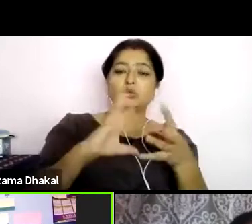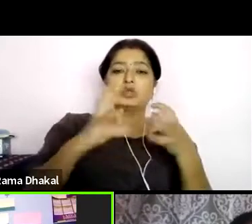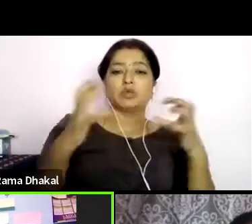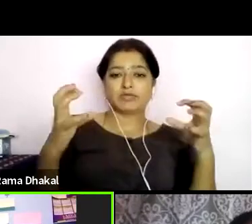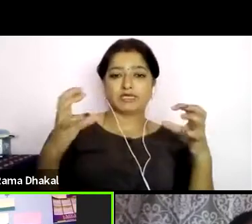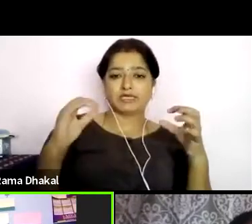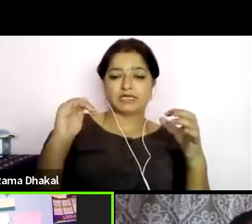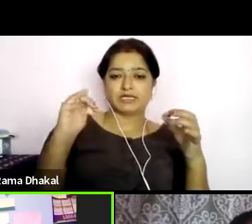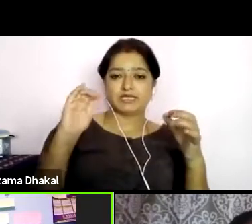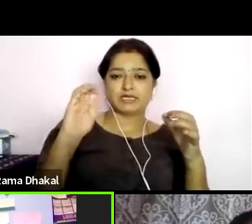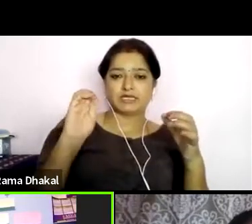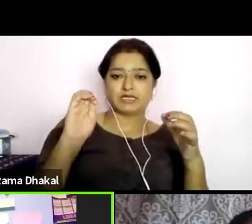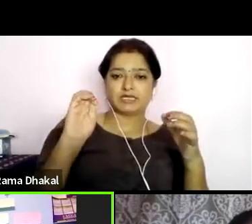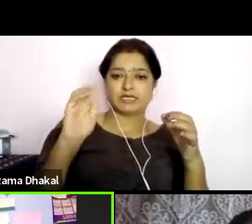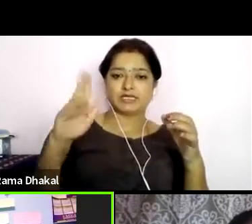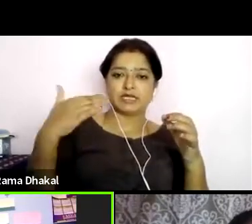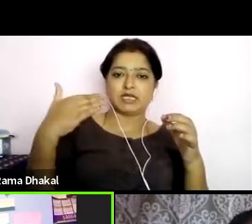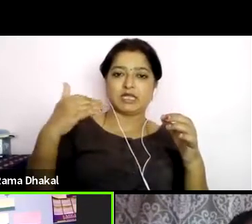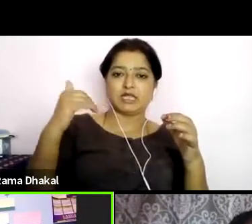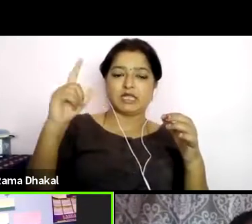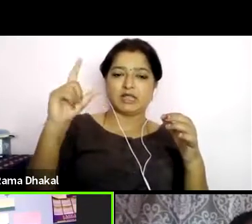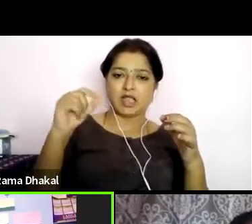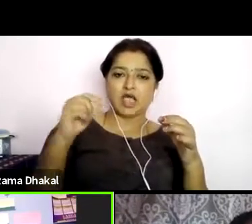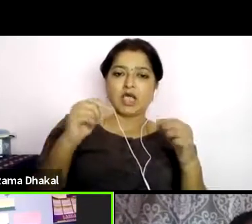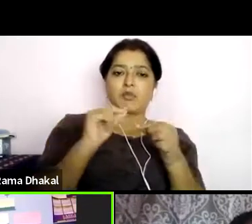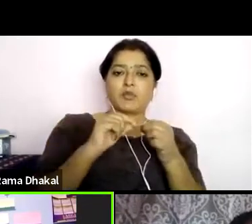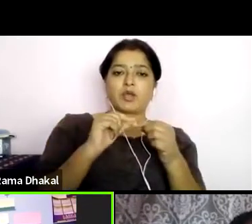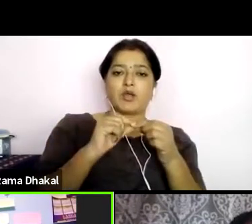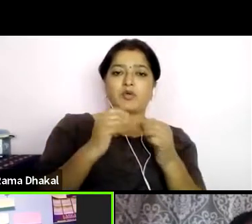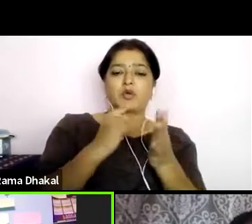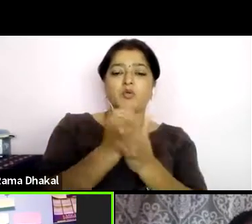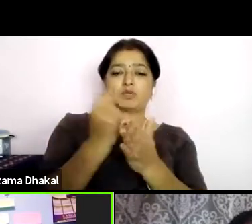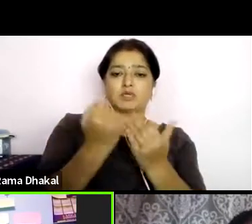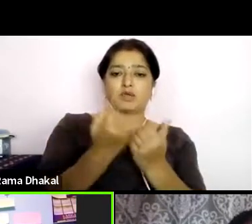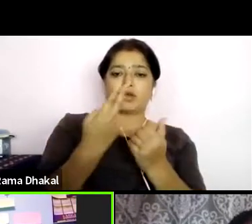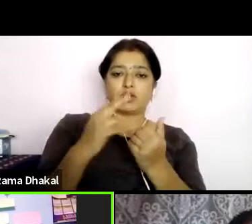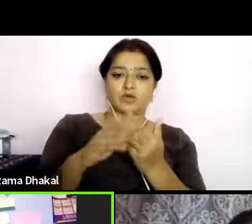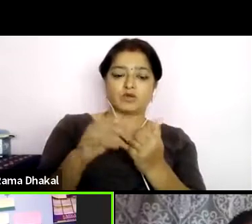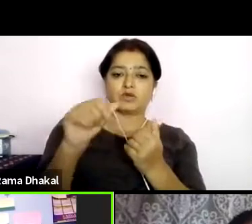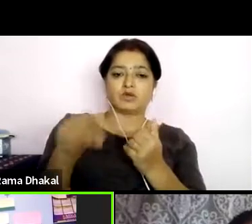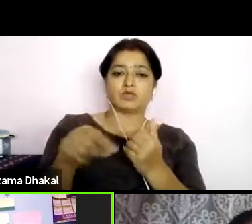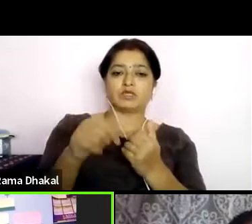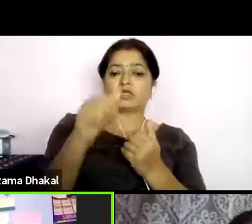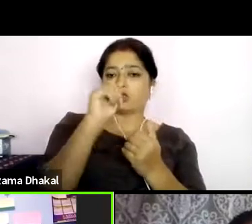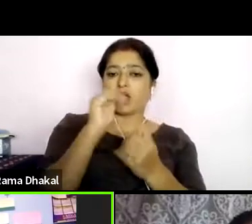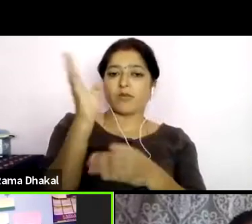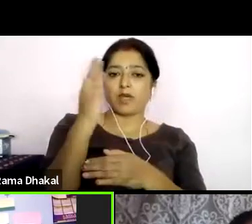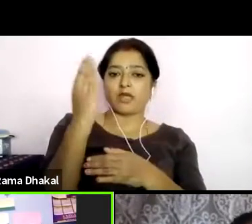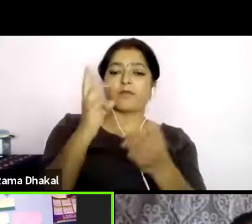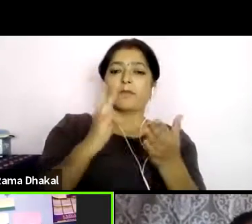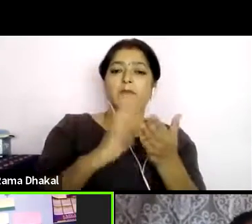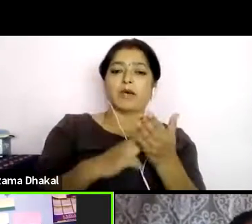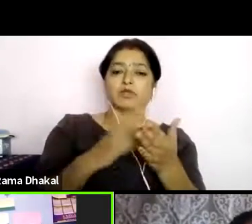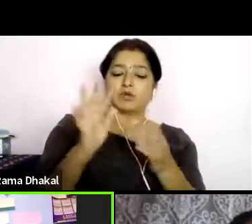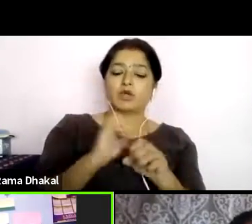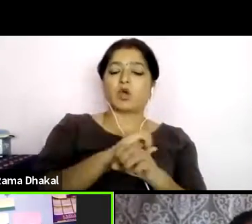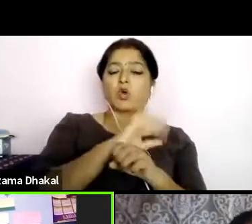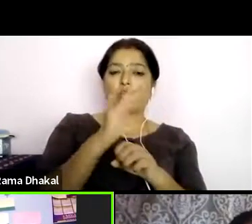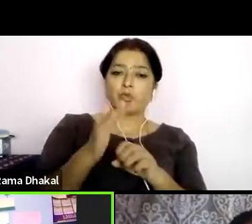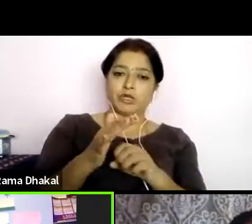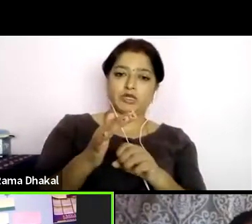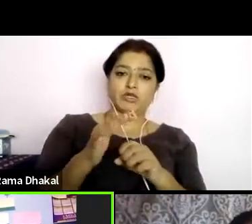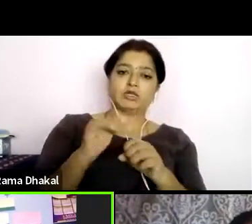will not be looking up to the government or pointing fingers at the government for what is not happening